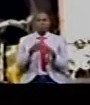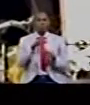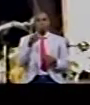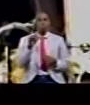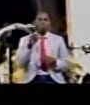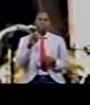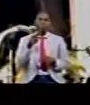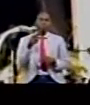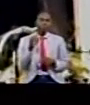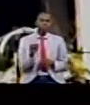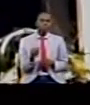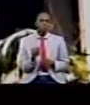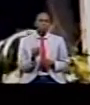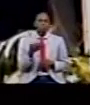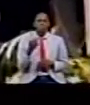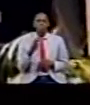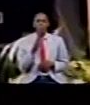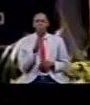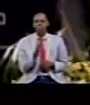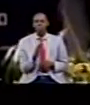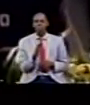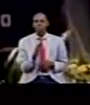heaven. Shall we pray?